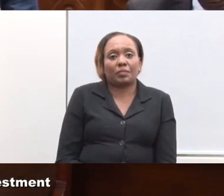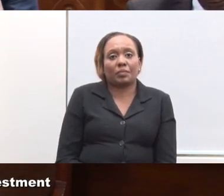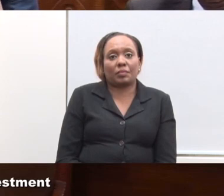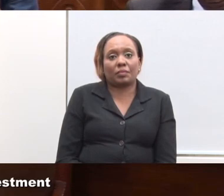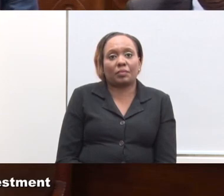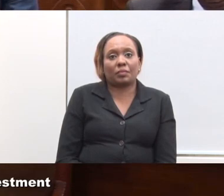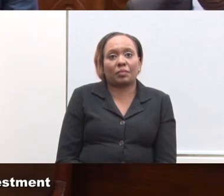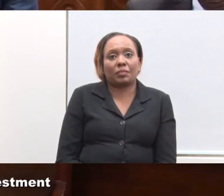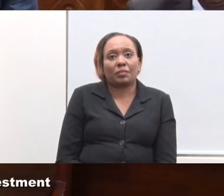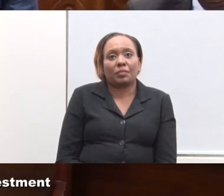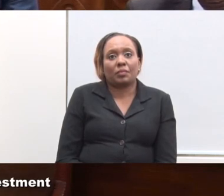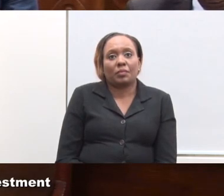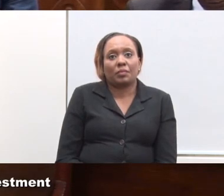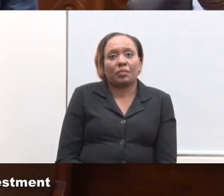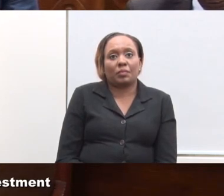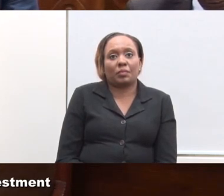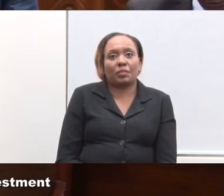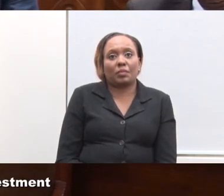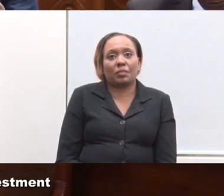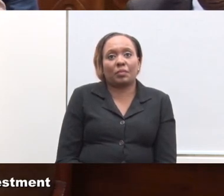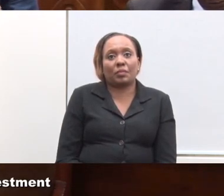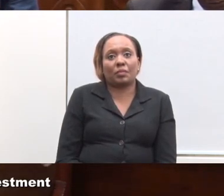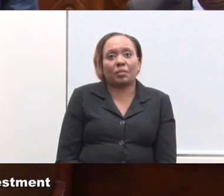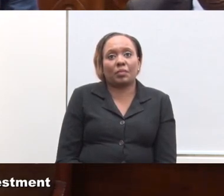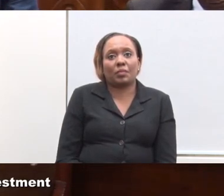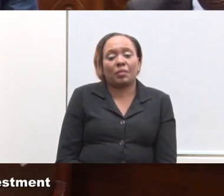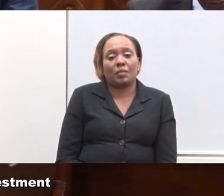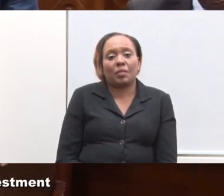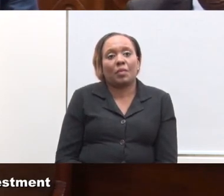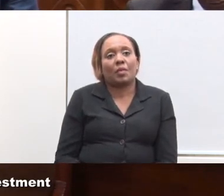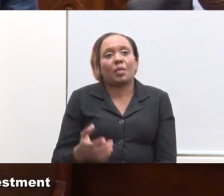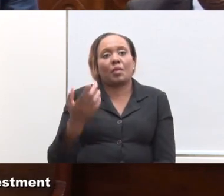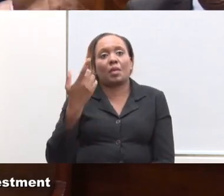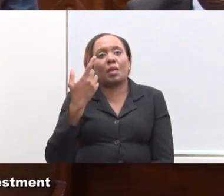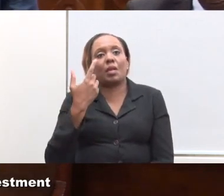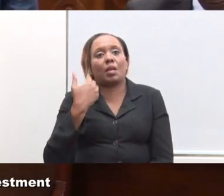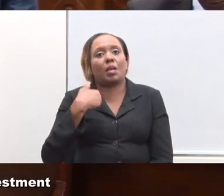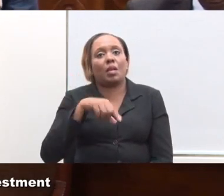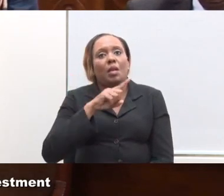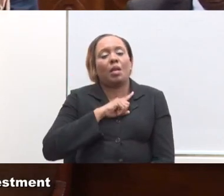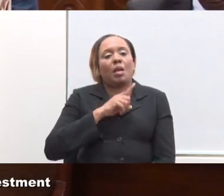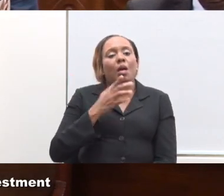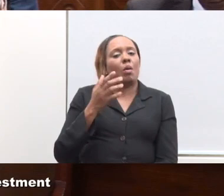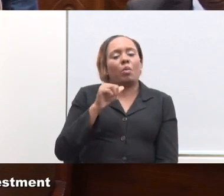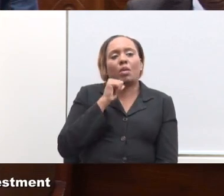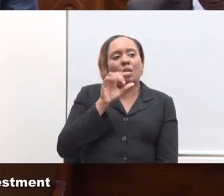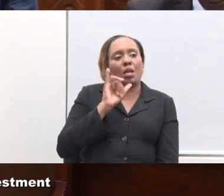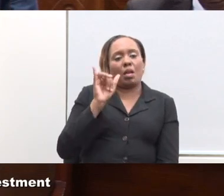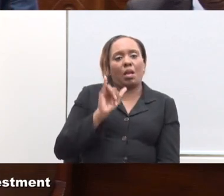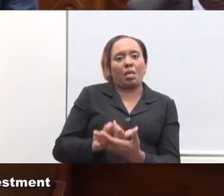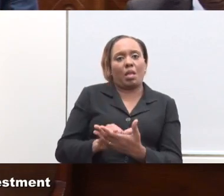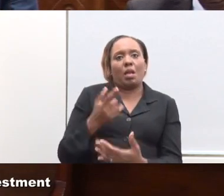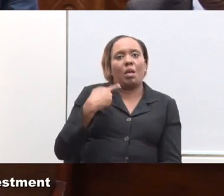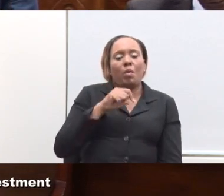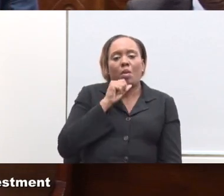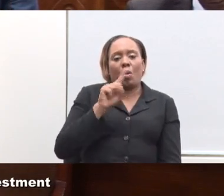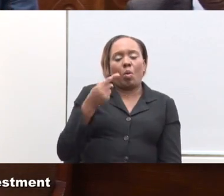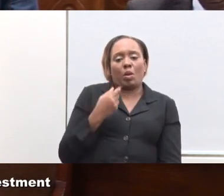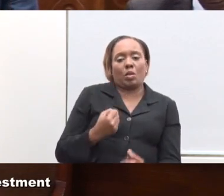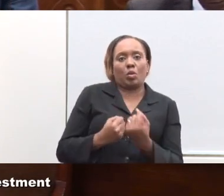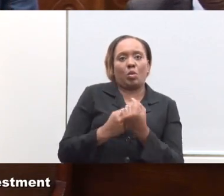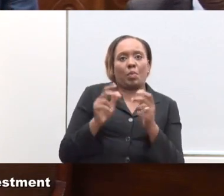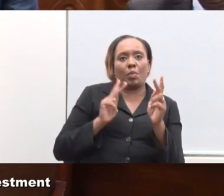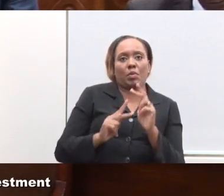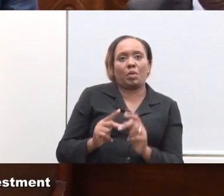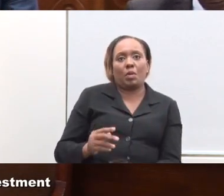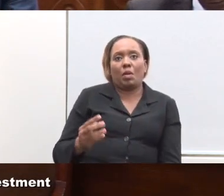just report Barbados and don't say nothing about the cruise ships, but that's not who we are. I'm telling you as it is. So there are 4 on